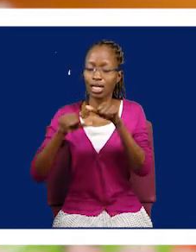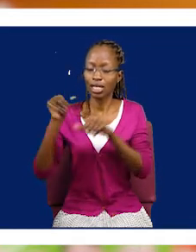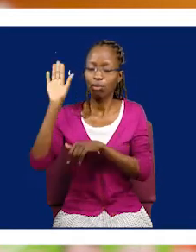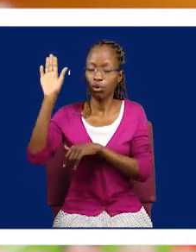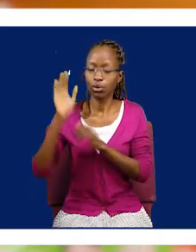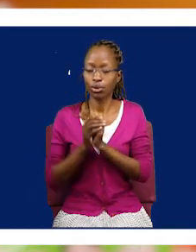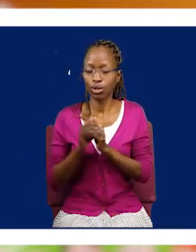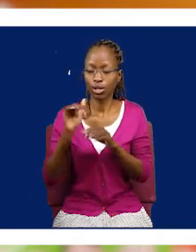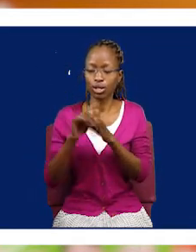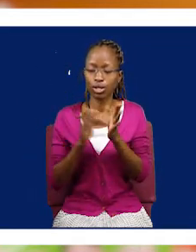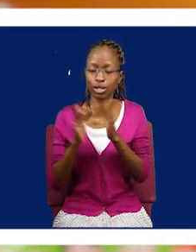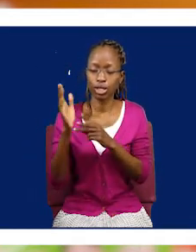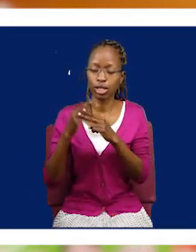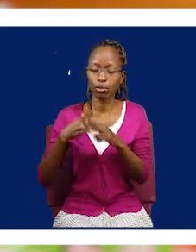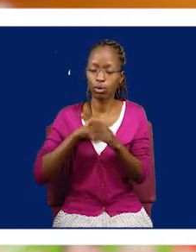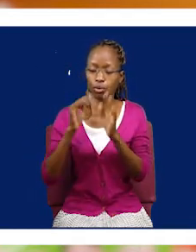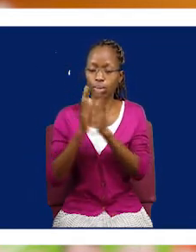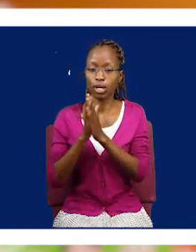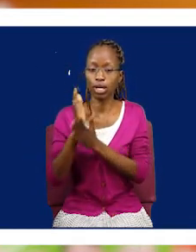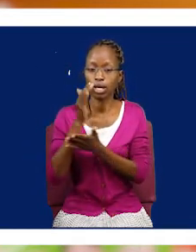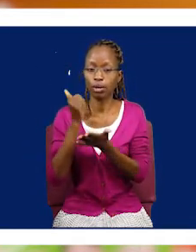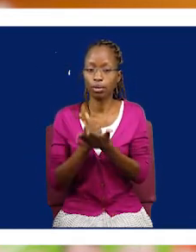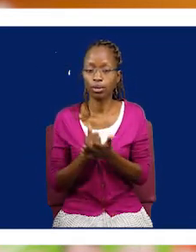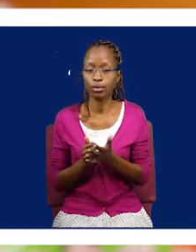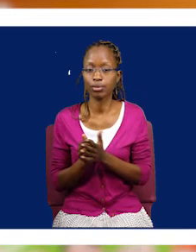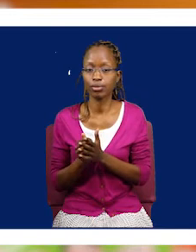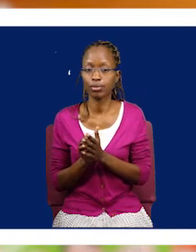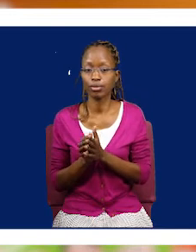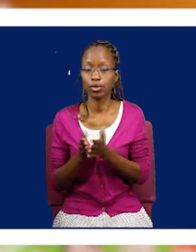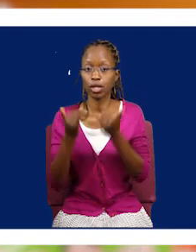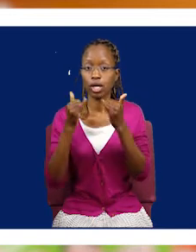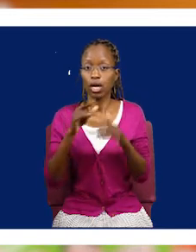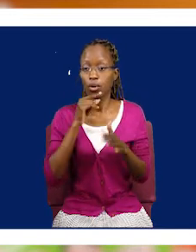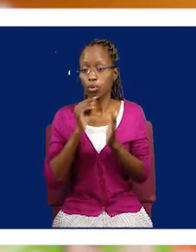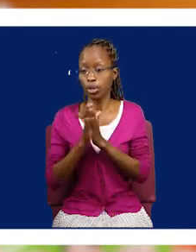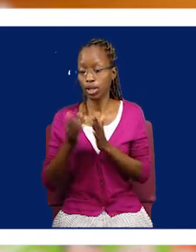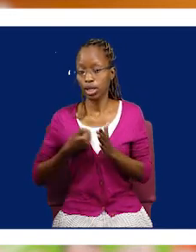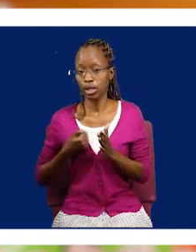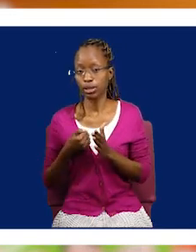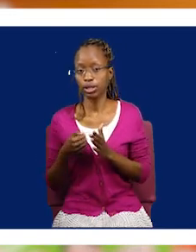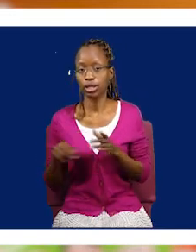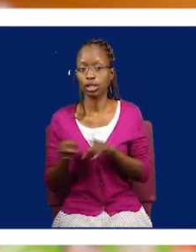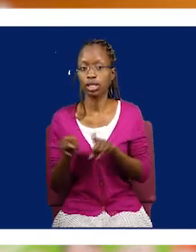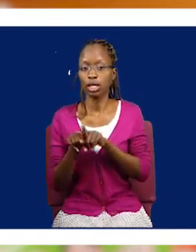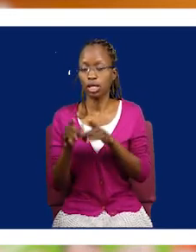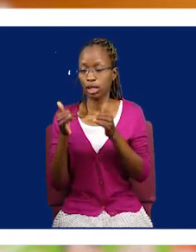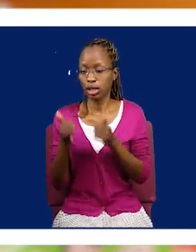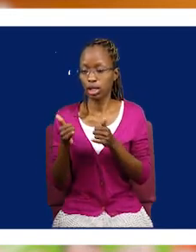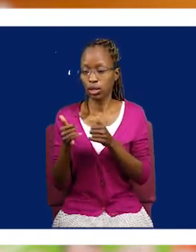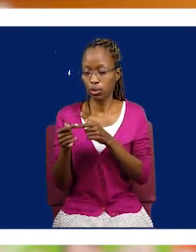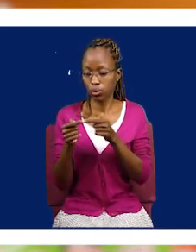about you. In Jesus' name we pray. Amen. Now, boys and girls, as we come to